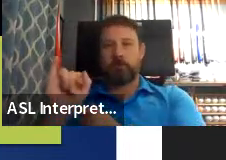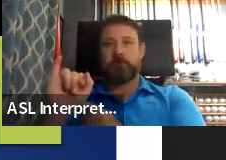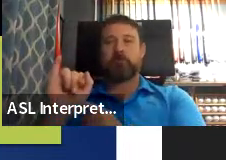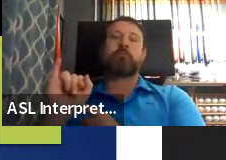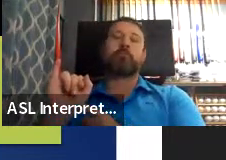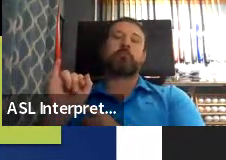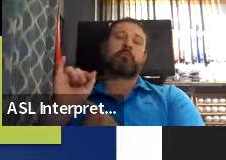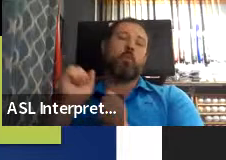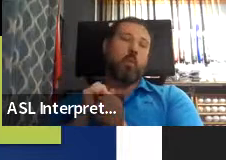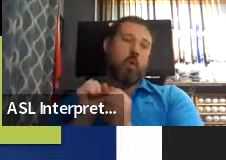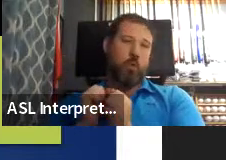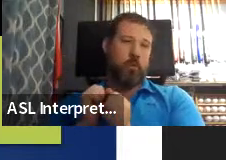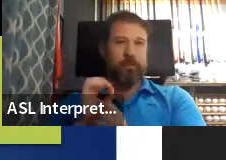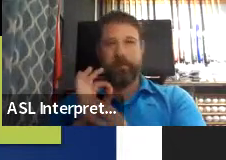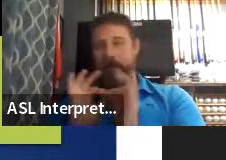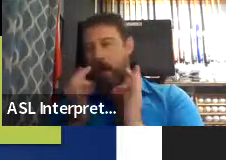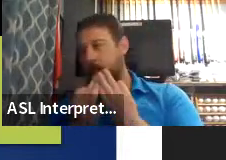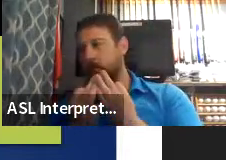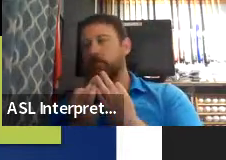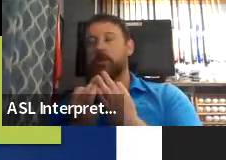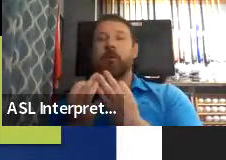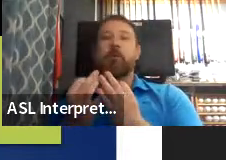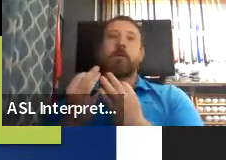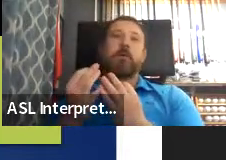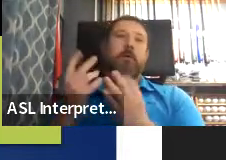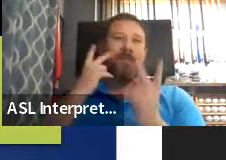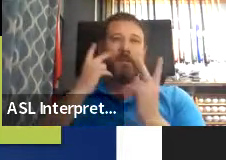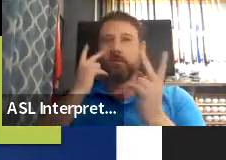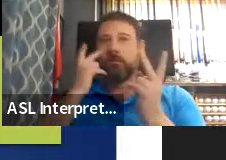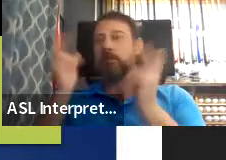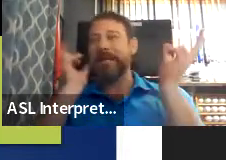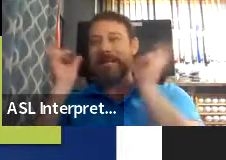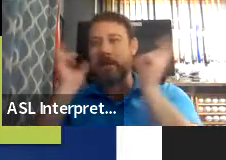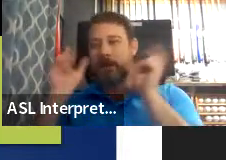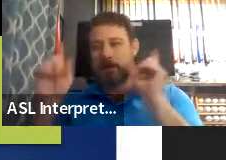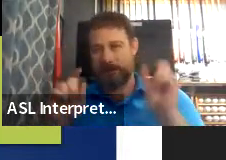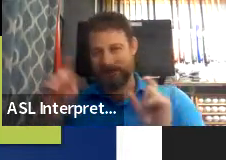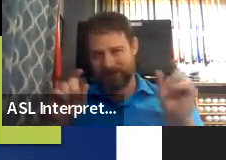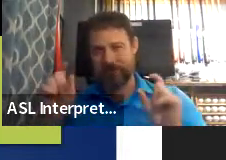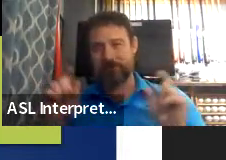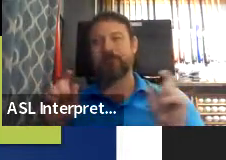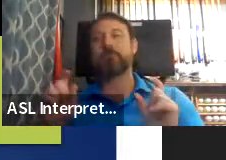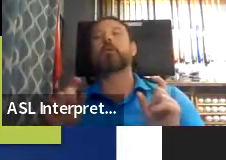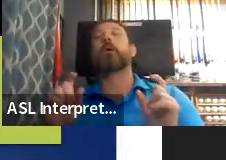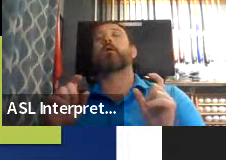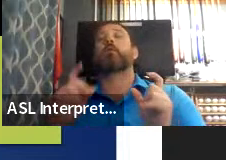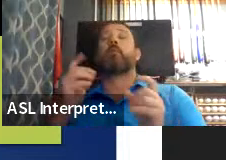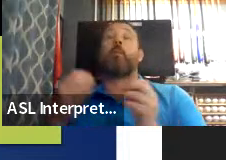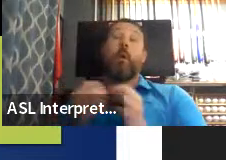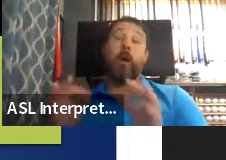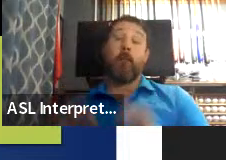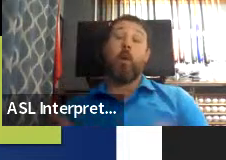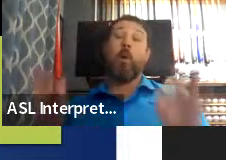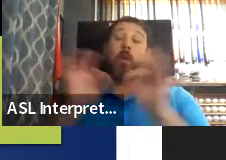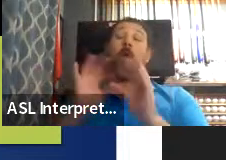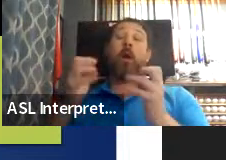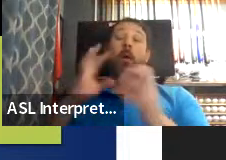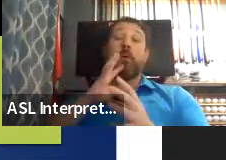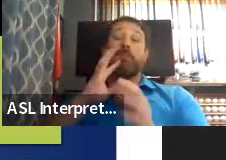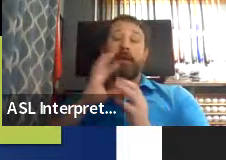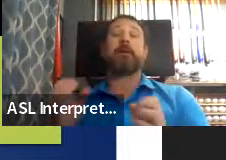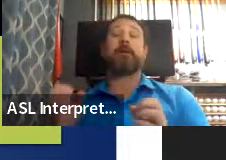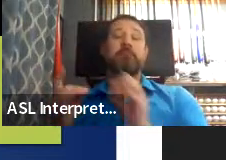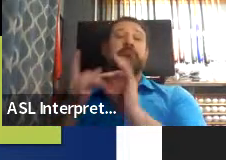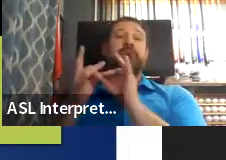with families, doing the vision and hearing screening. And more importantly, and one of the reasons I wanted to speak today is collaborating